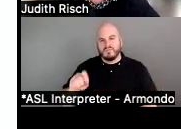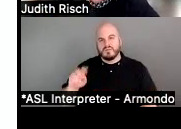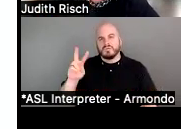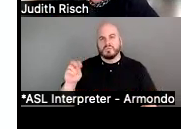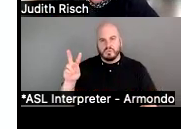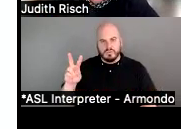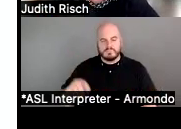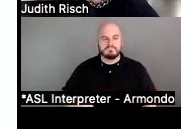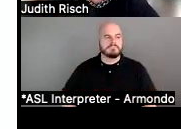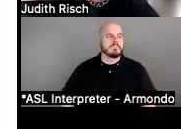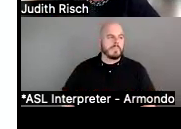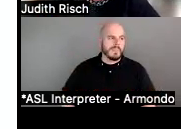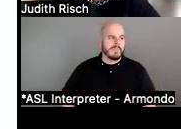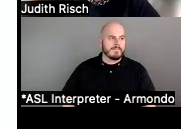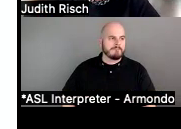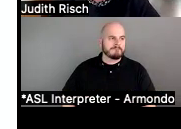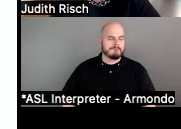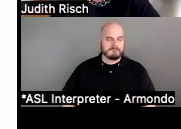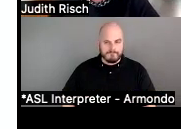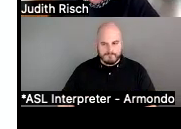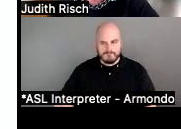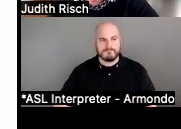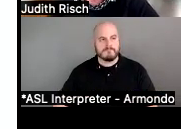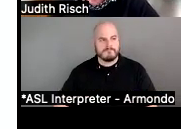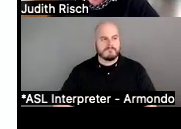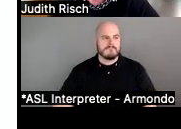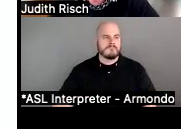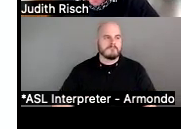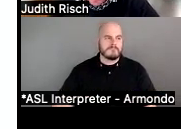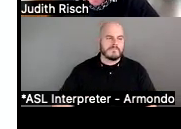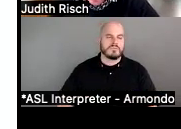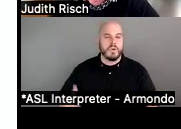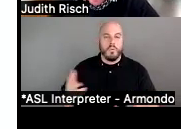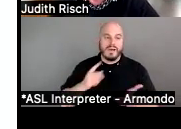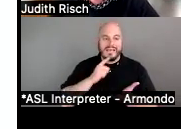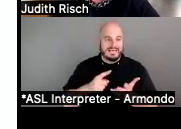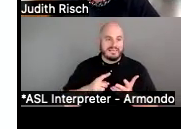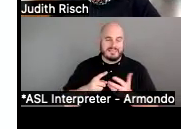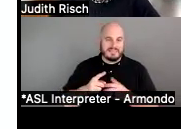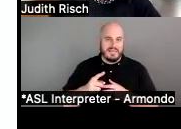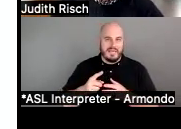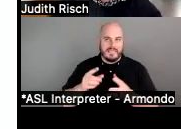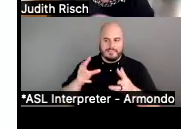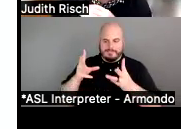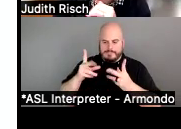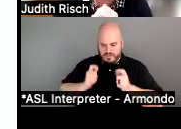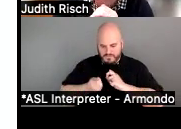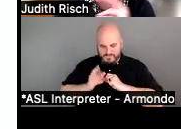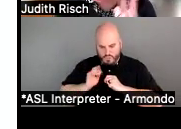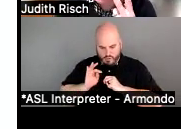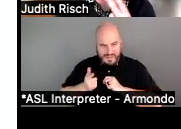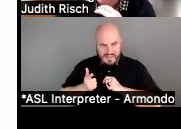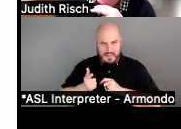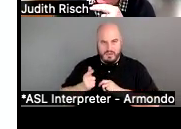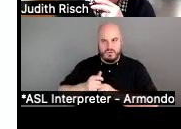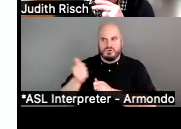The bottom line is, what is a conforming alternative version is the first question we always get. So